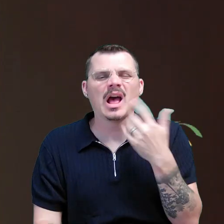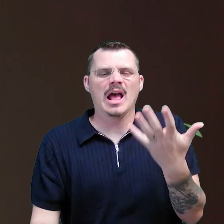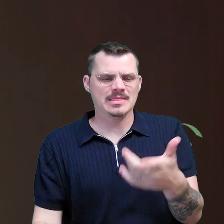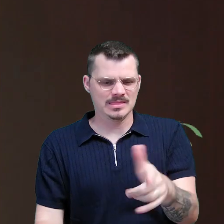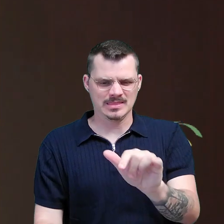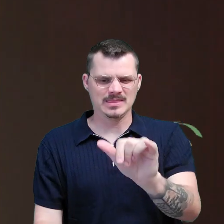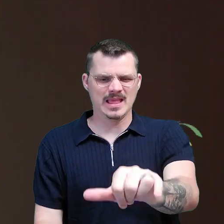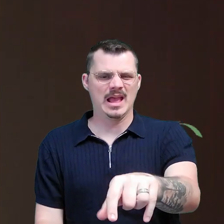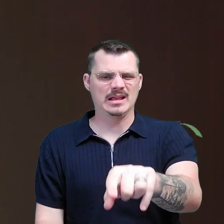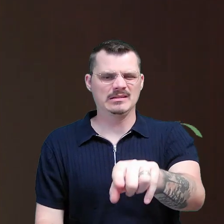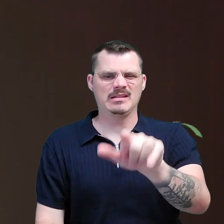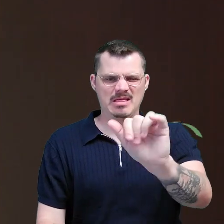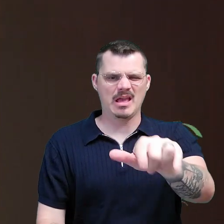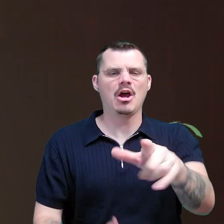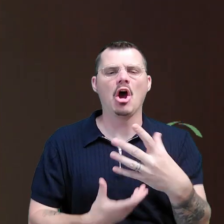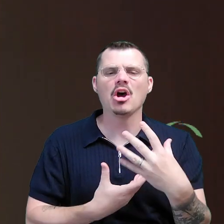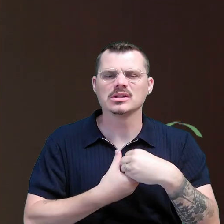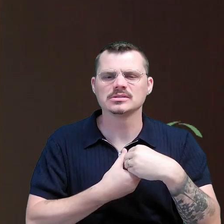autism.